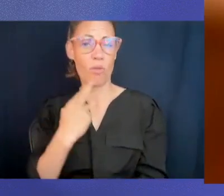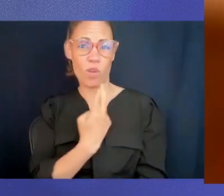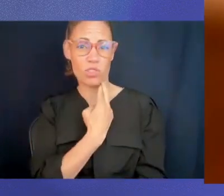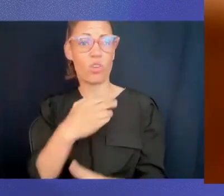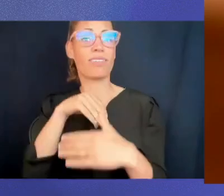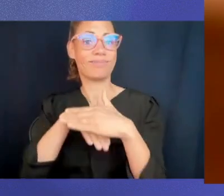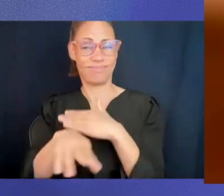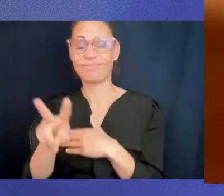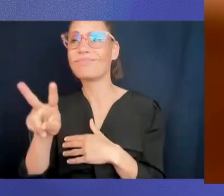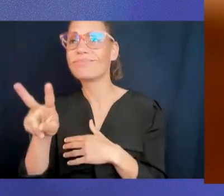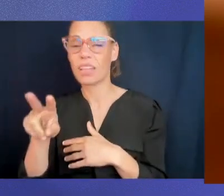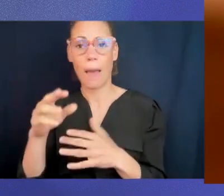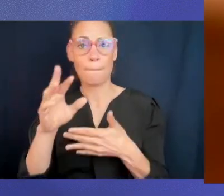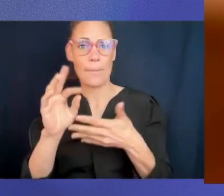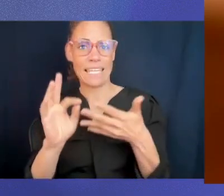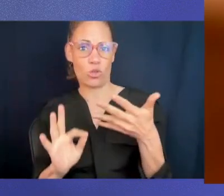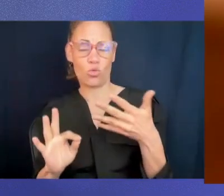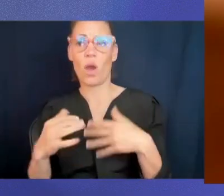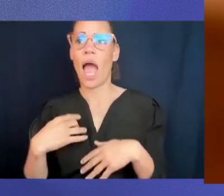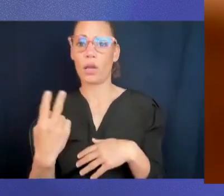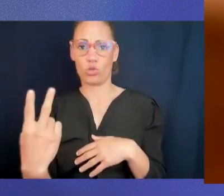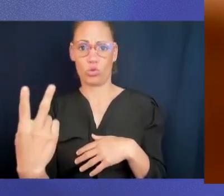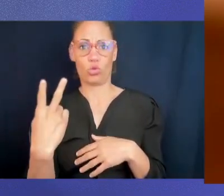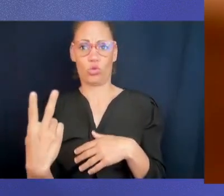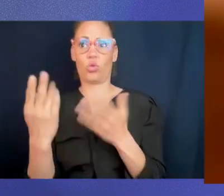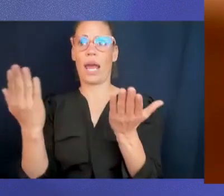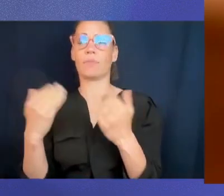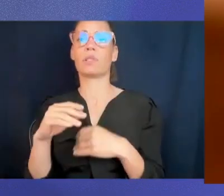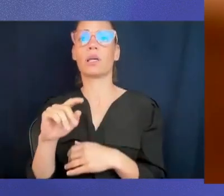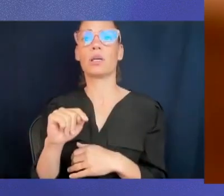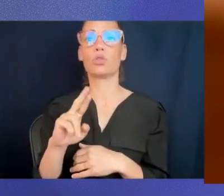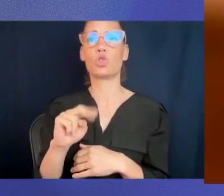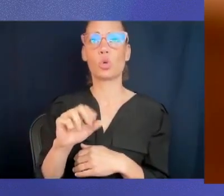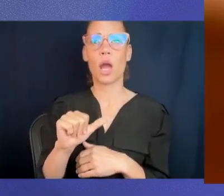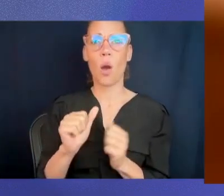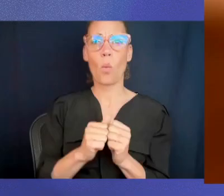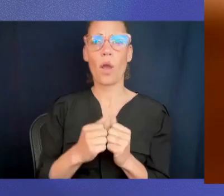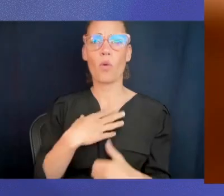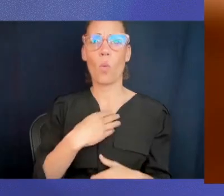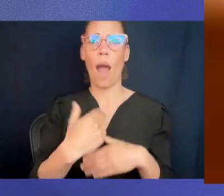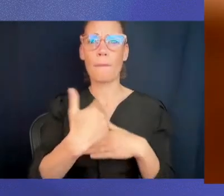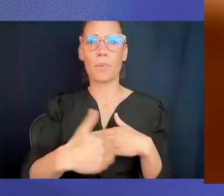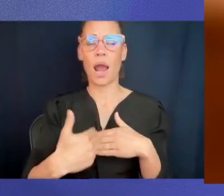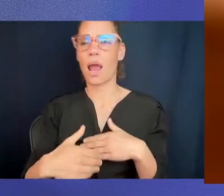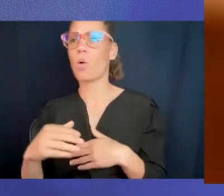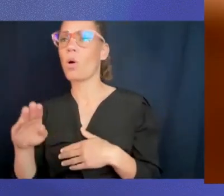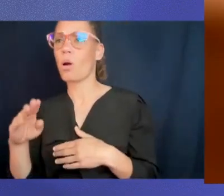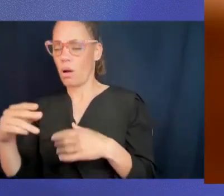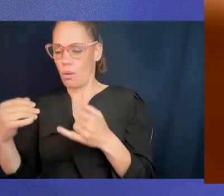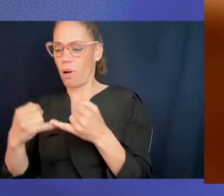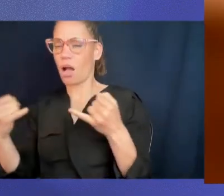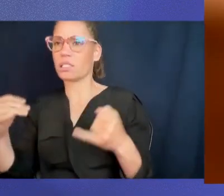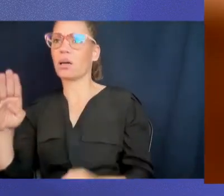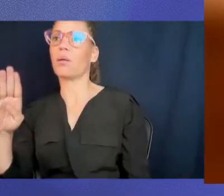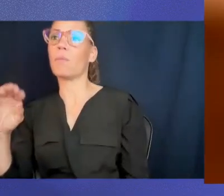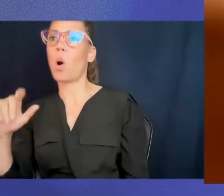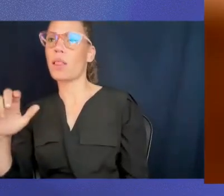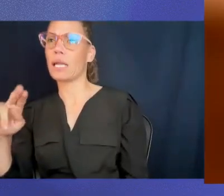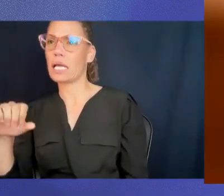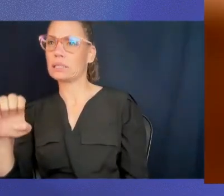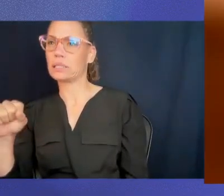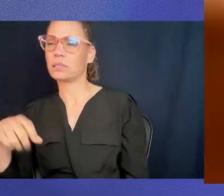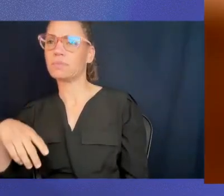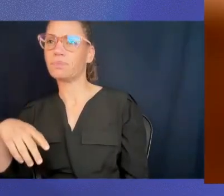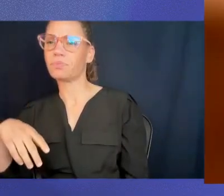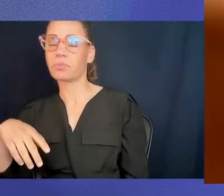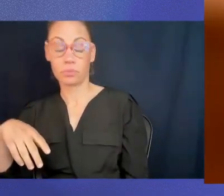It had two items: tuna on white bread and pasta bolognese. Which do you want? Asked the server.